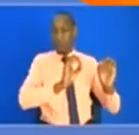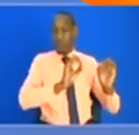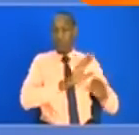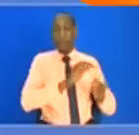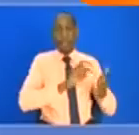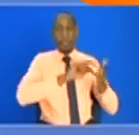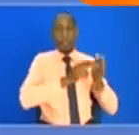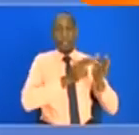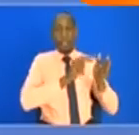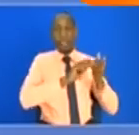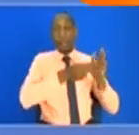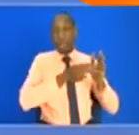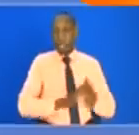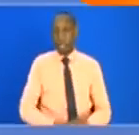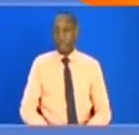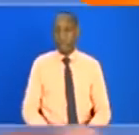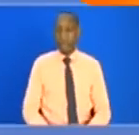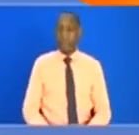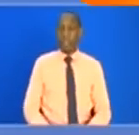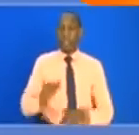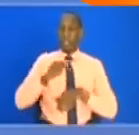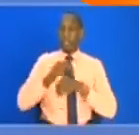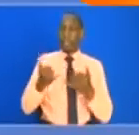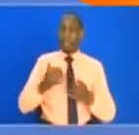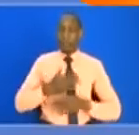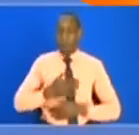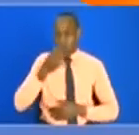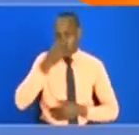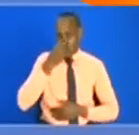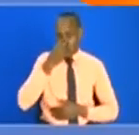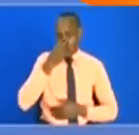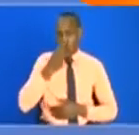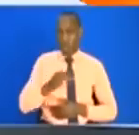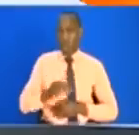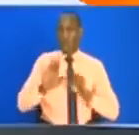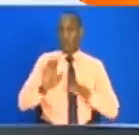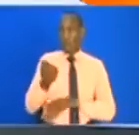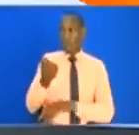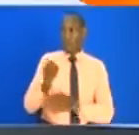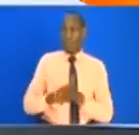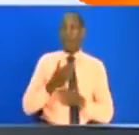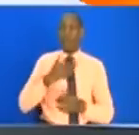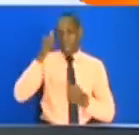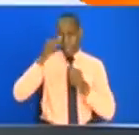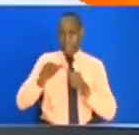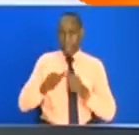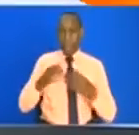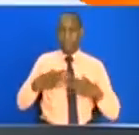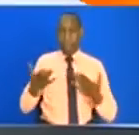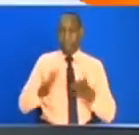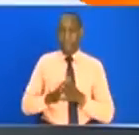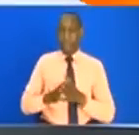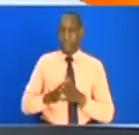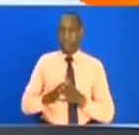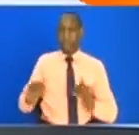He's a project. At this moment, Honorable Ruto, just one moment. Just to remind our members of the audience